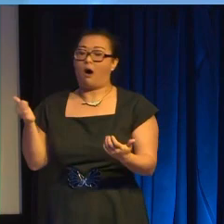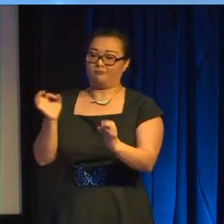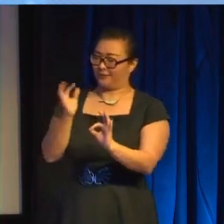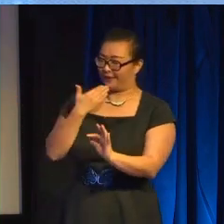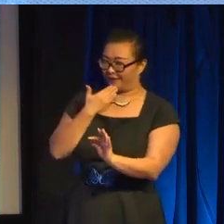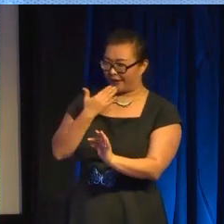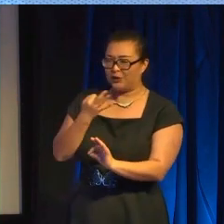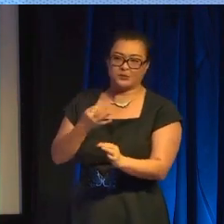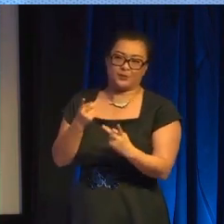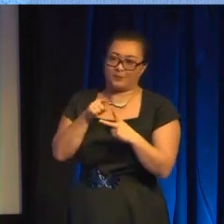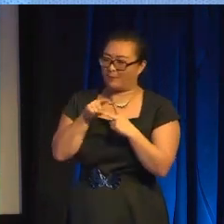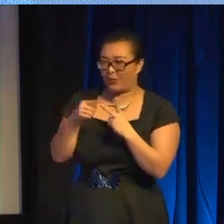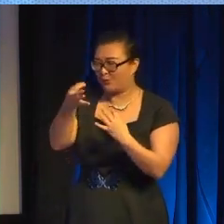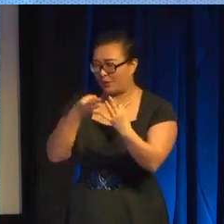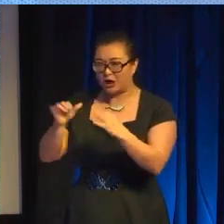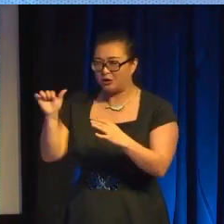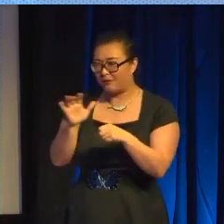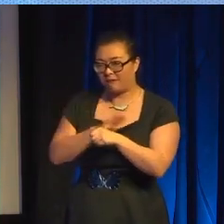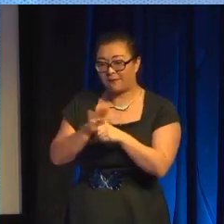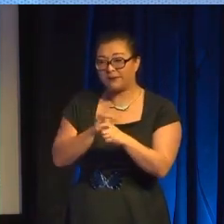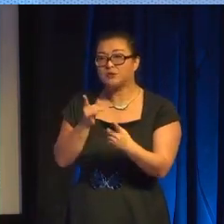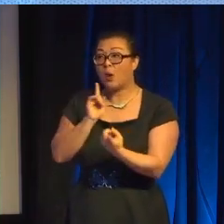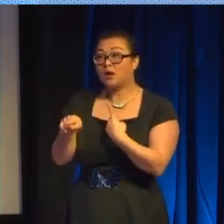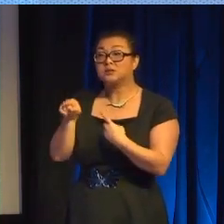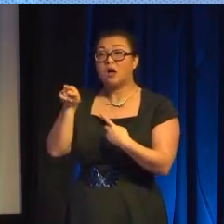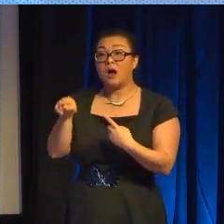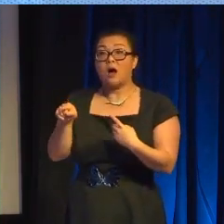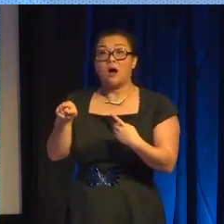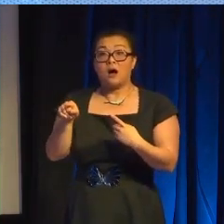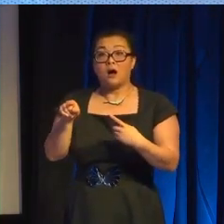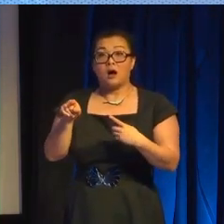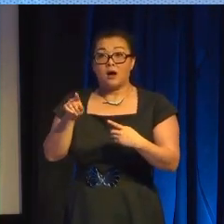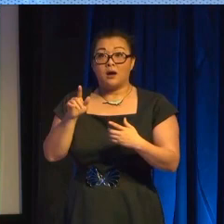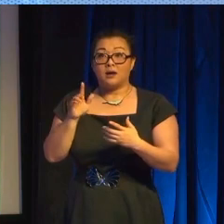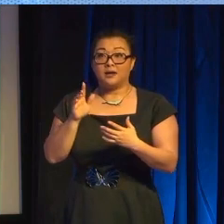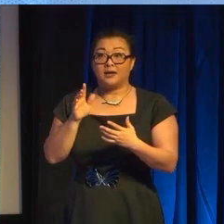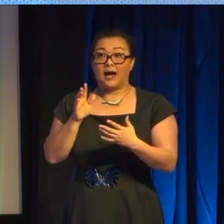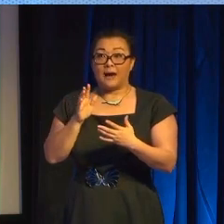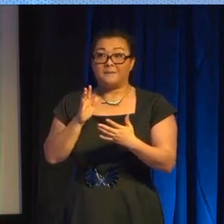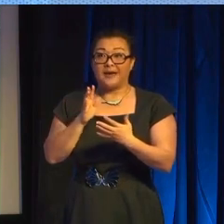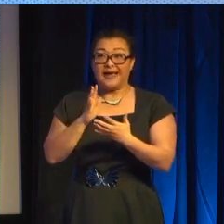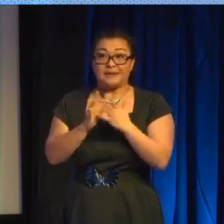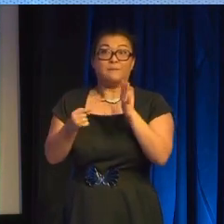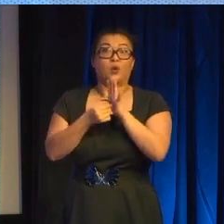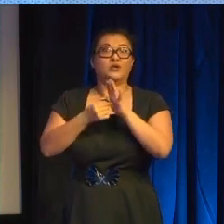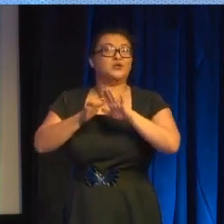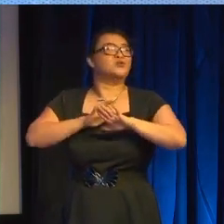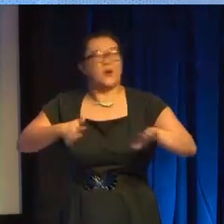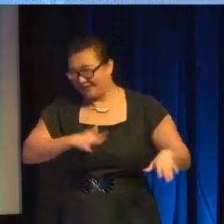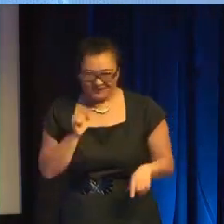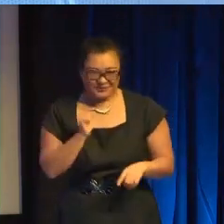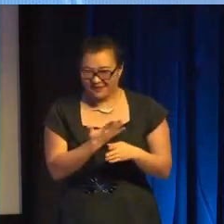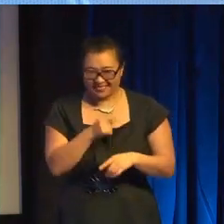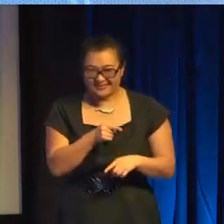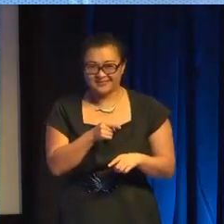said. To us, it's absolutely vital that you don't need to have played the original game.